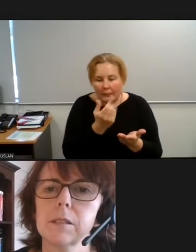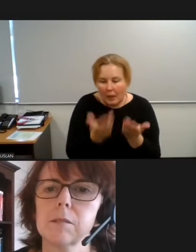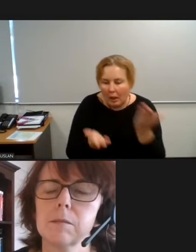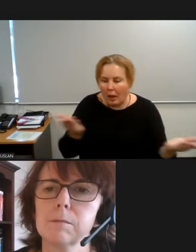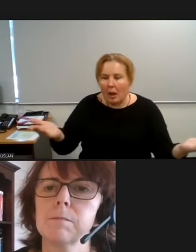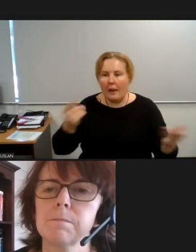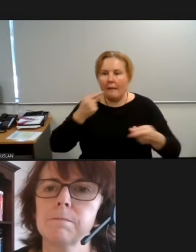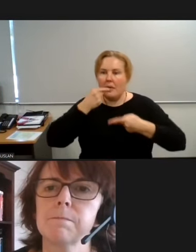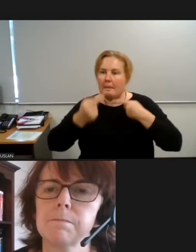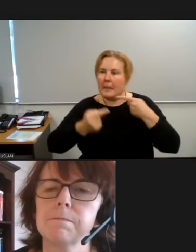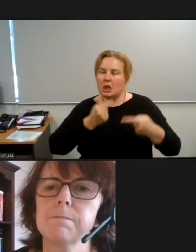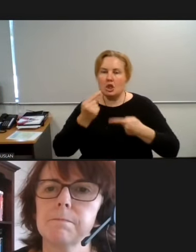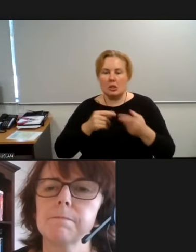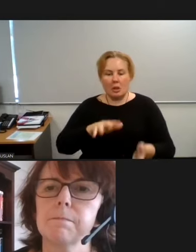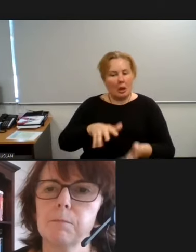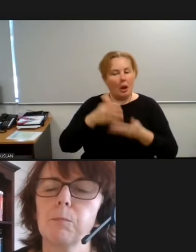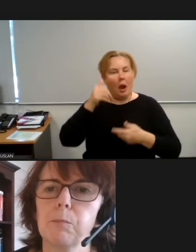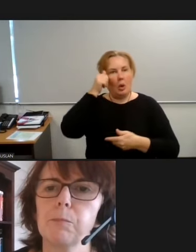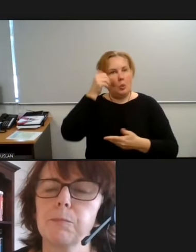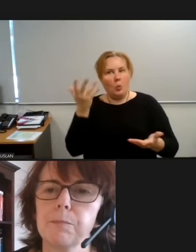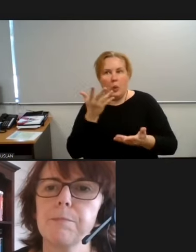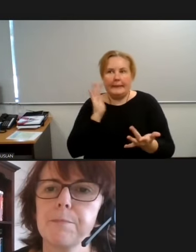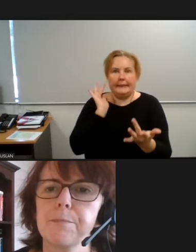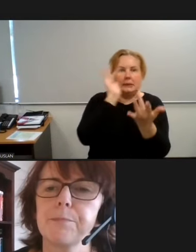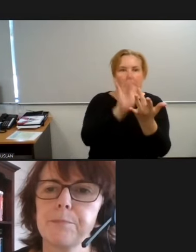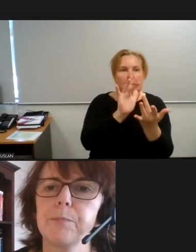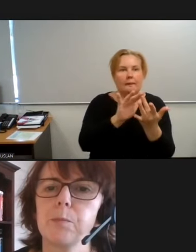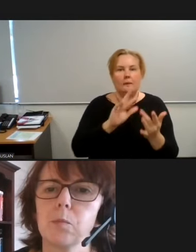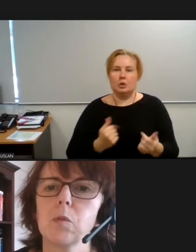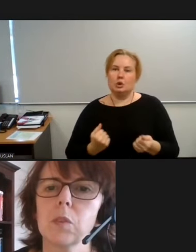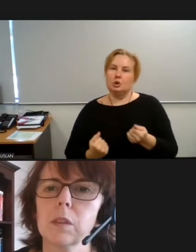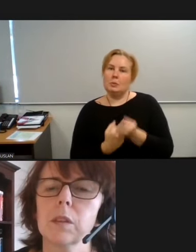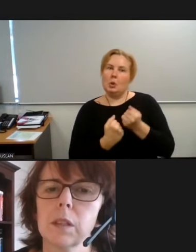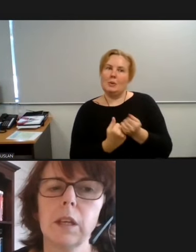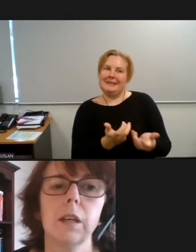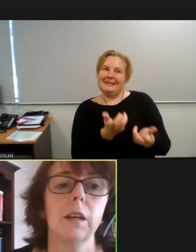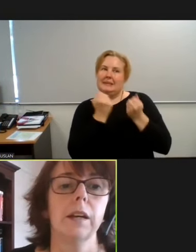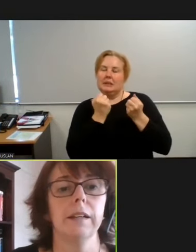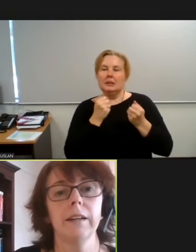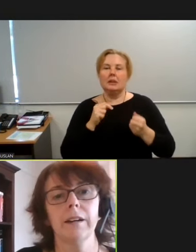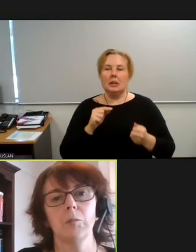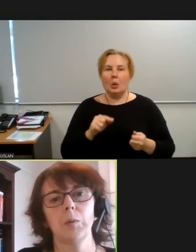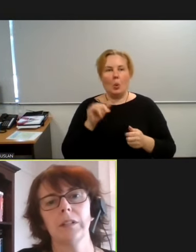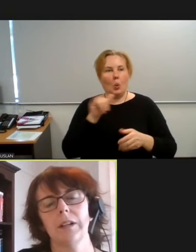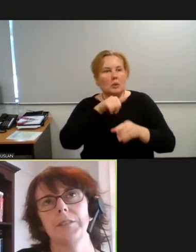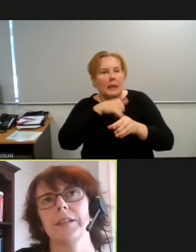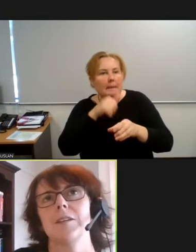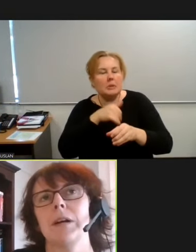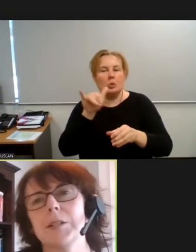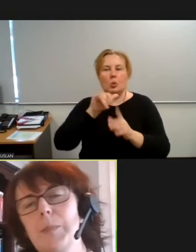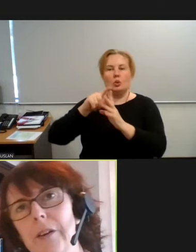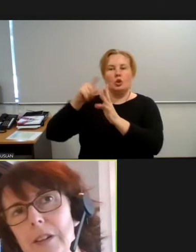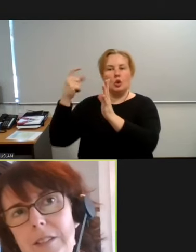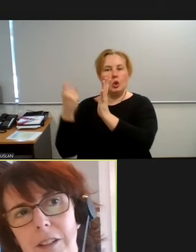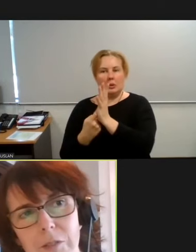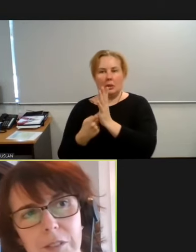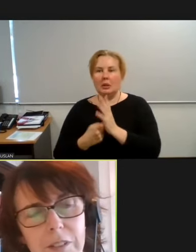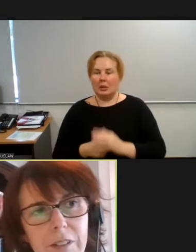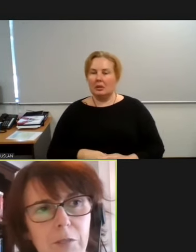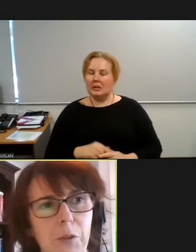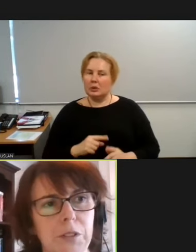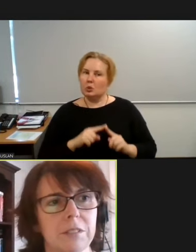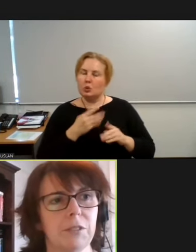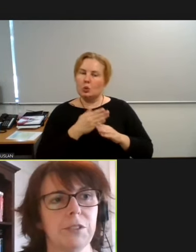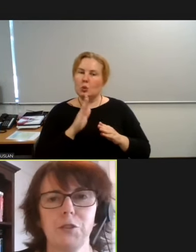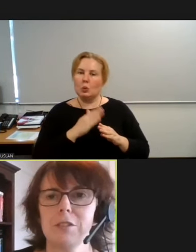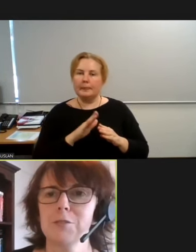system that can really help people who might be experiencing difficulty at the moment as well. Yeah, well, I think in my experience, and